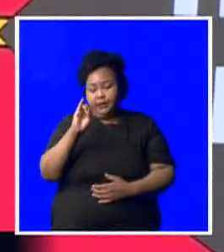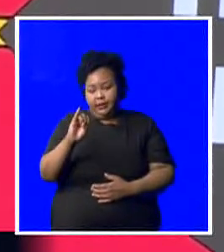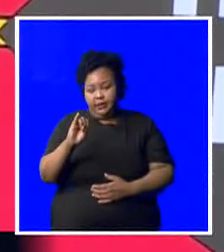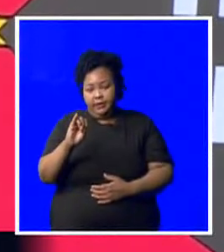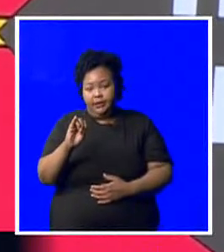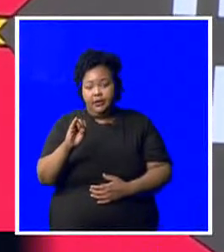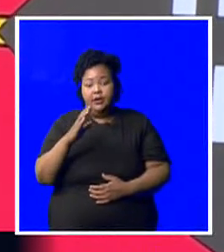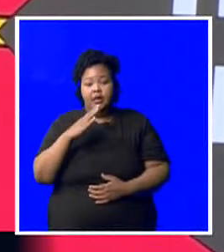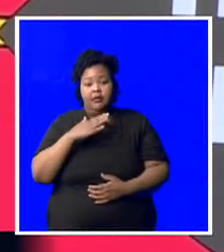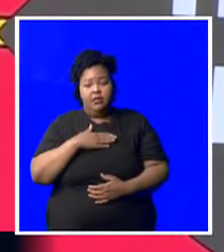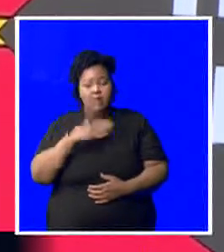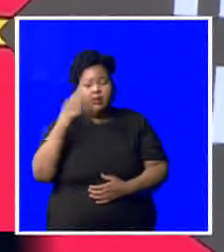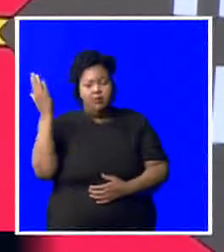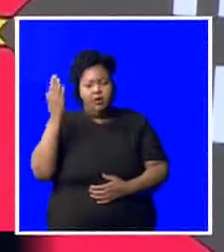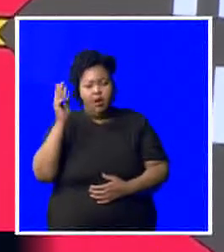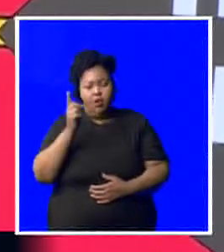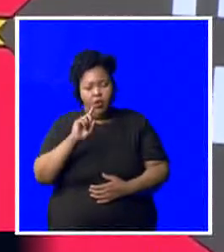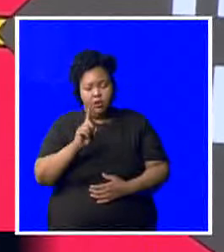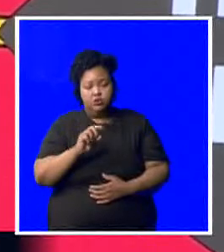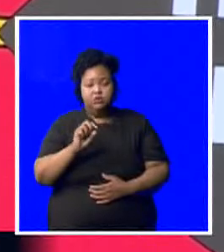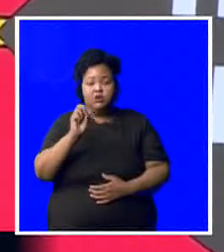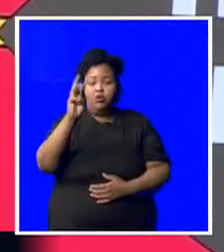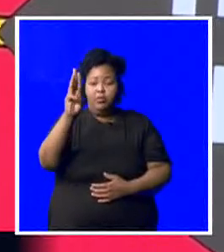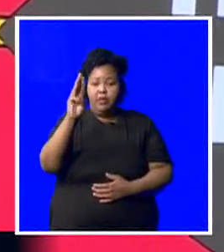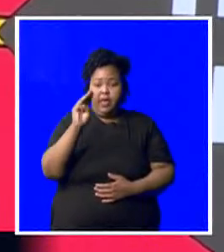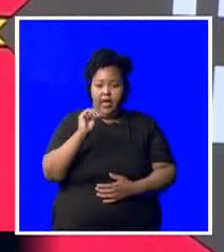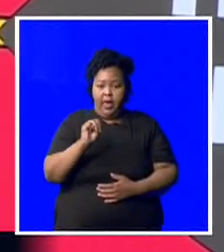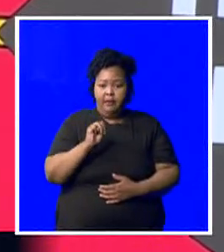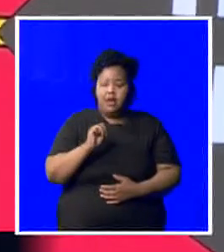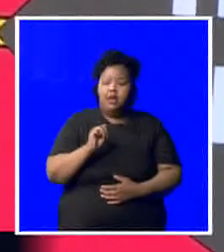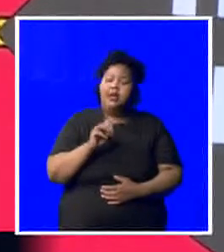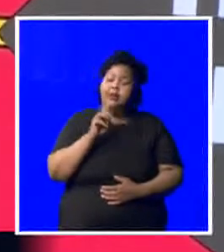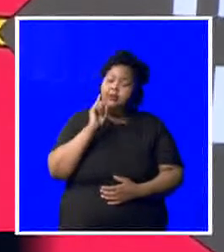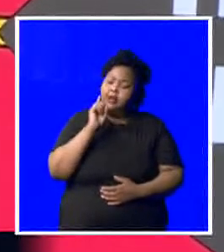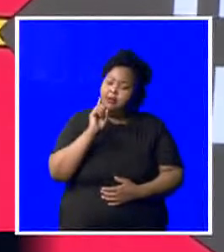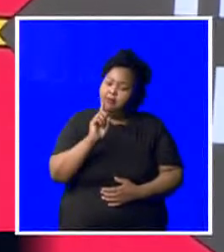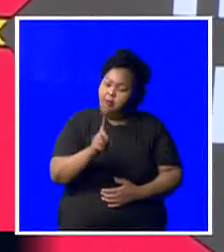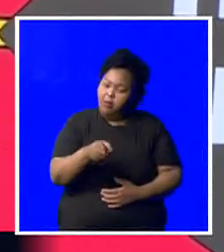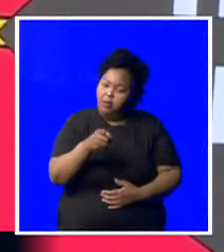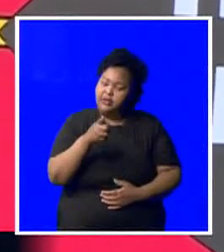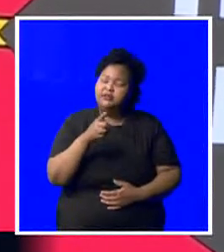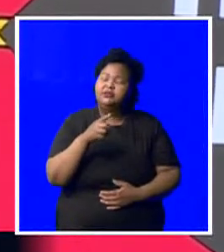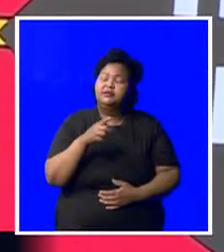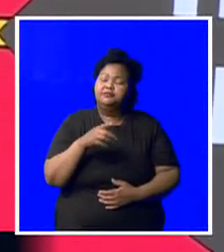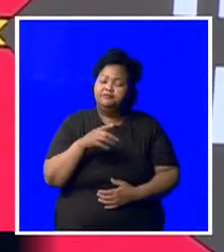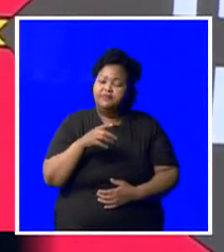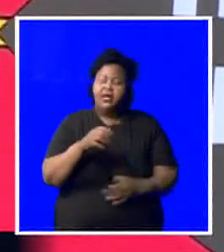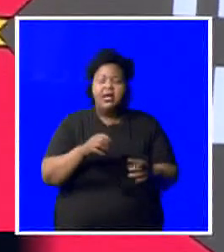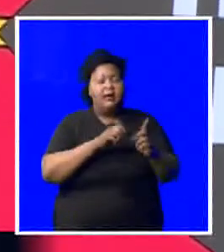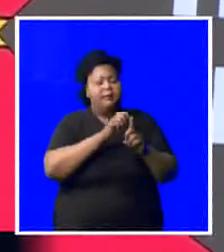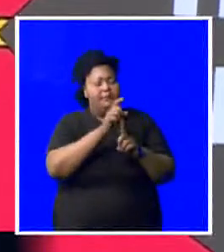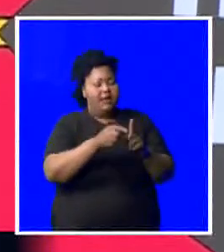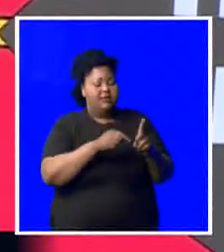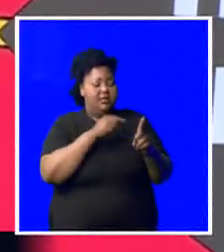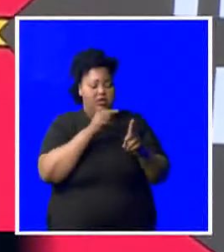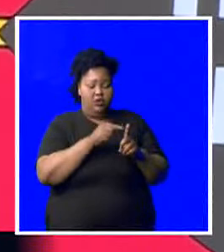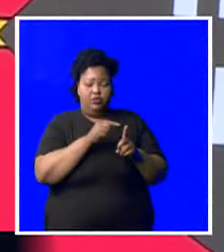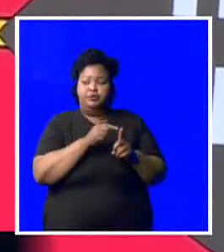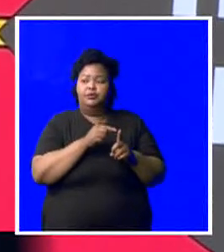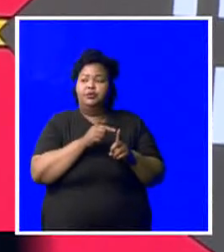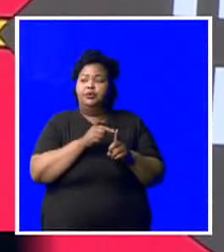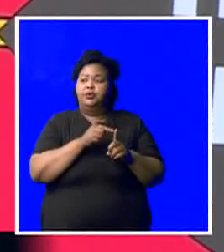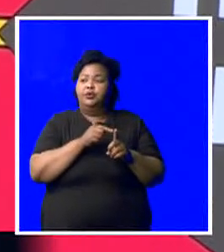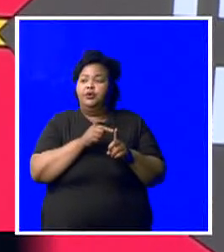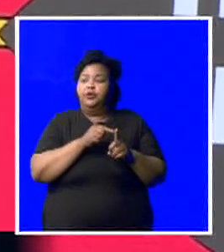akube luthungo lolu recognizer lelimukelako nalala sikhona khona nje ukuthi